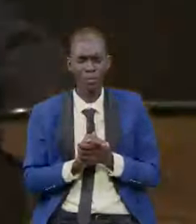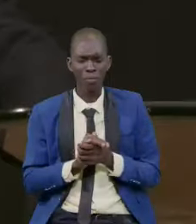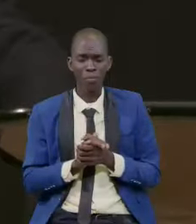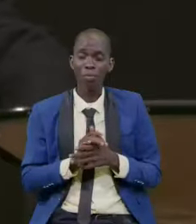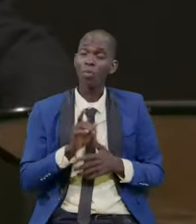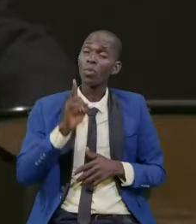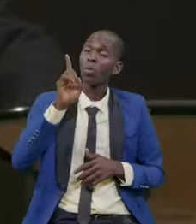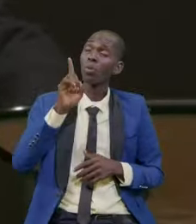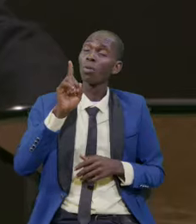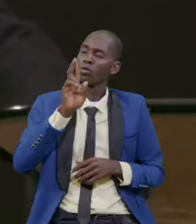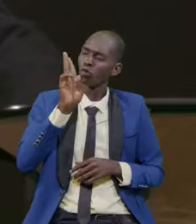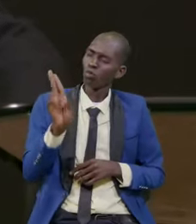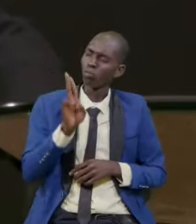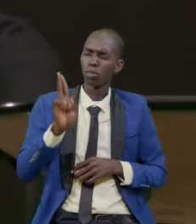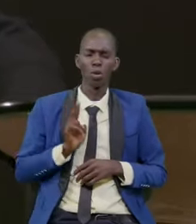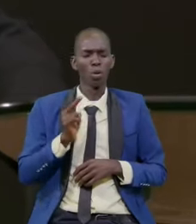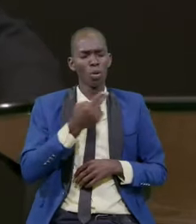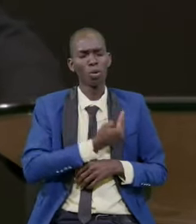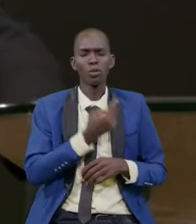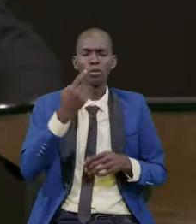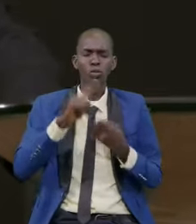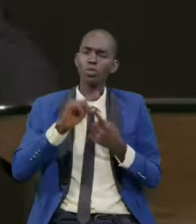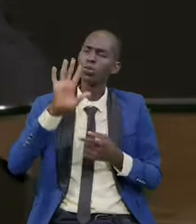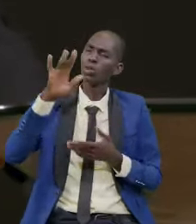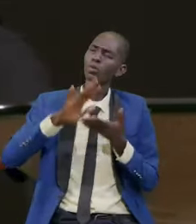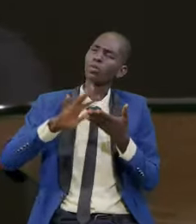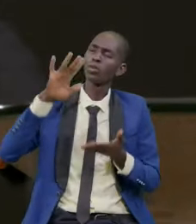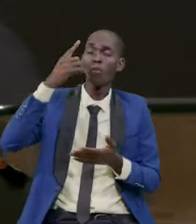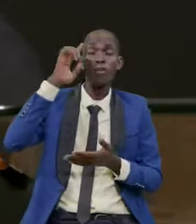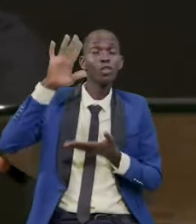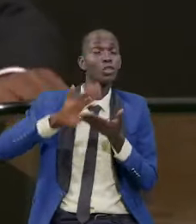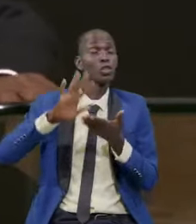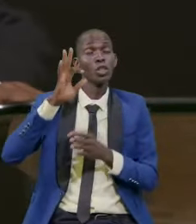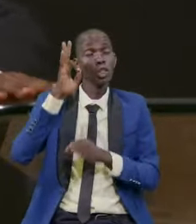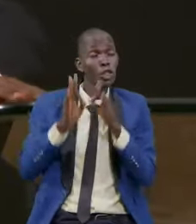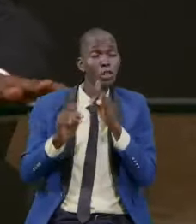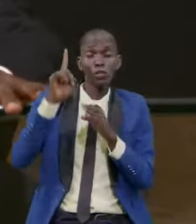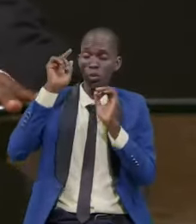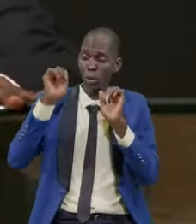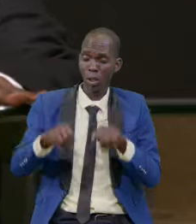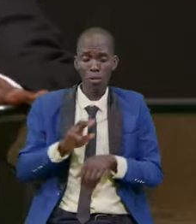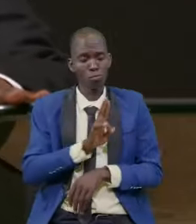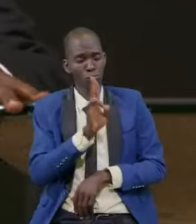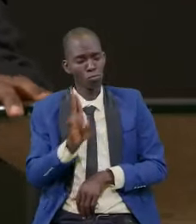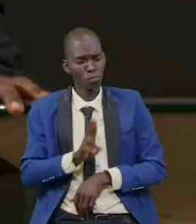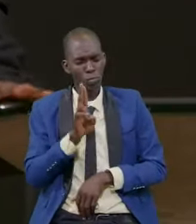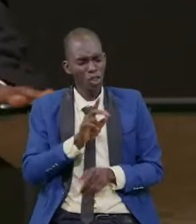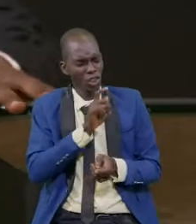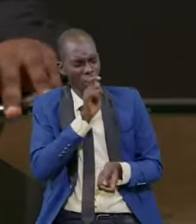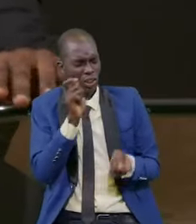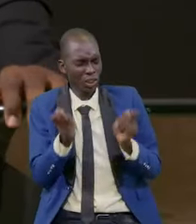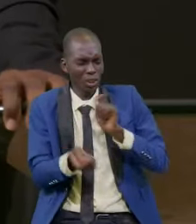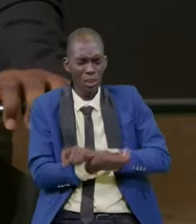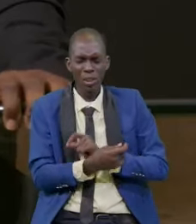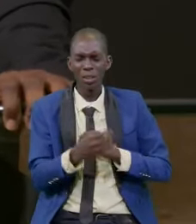use us to your glory. If you can use transformed instrument, if